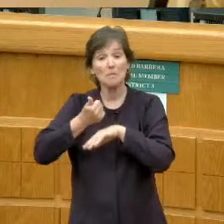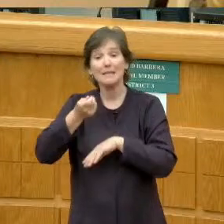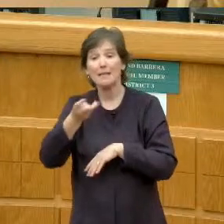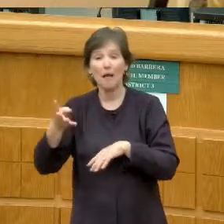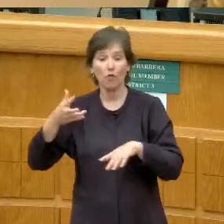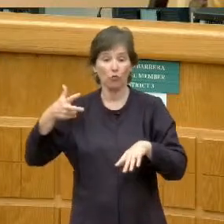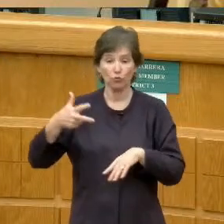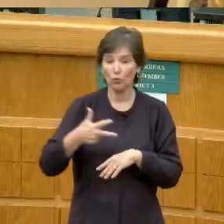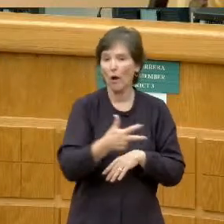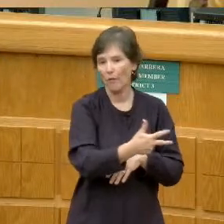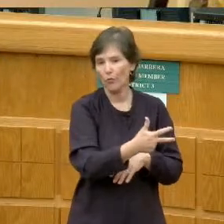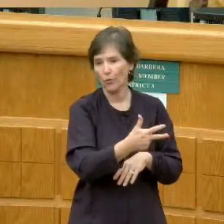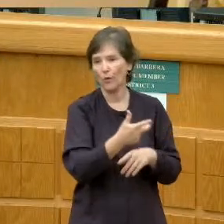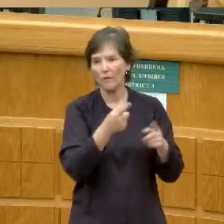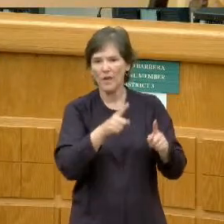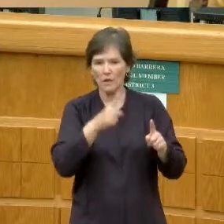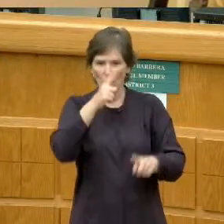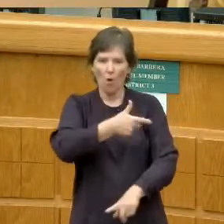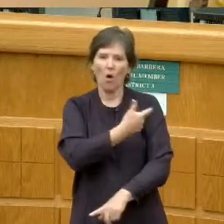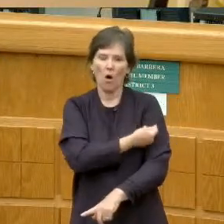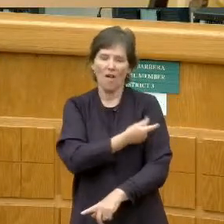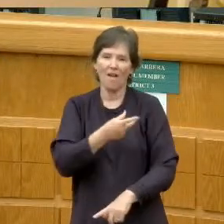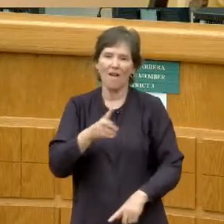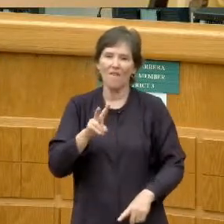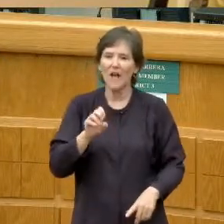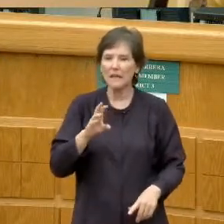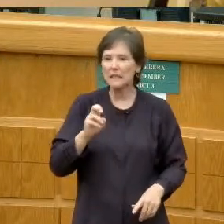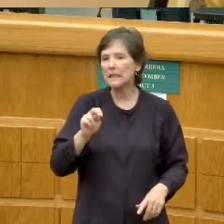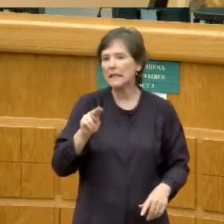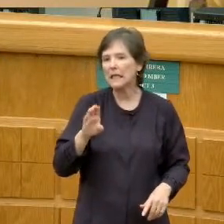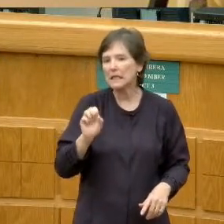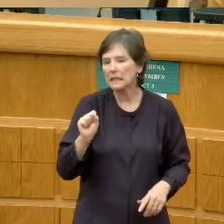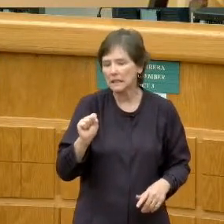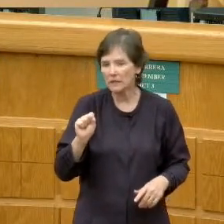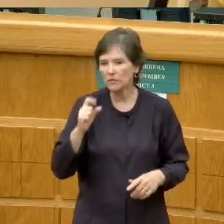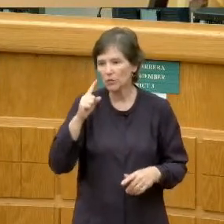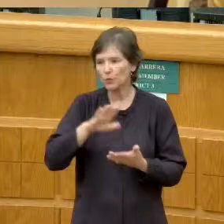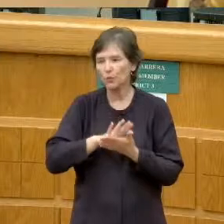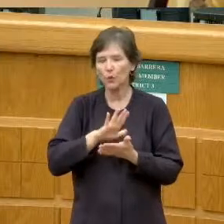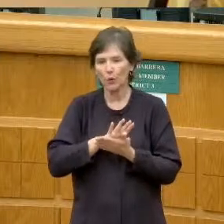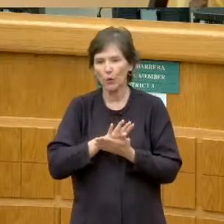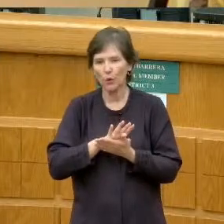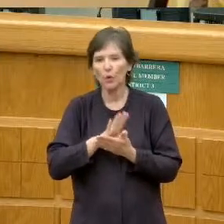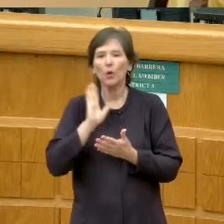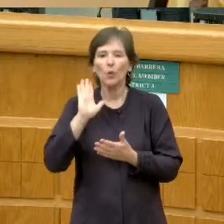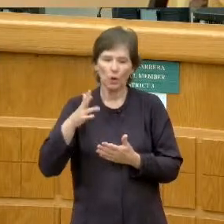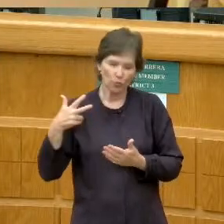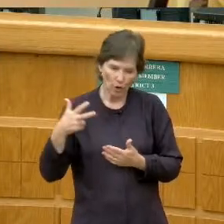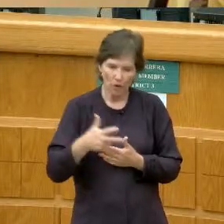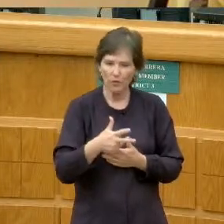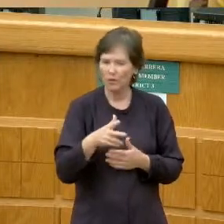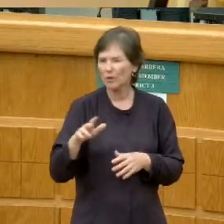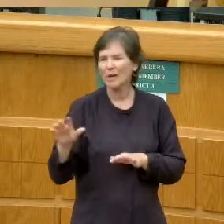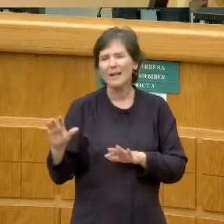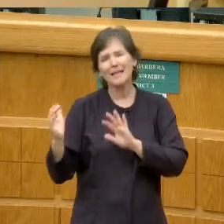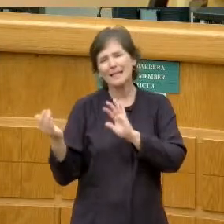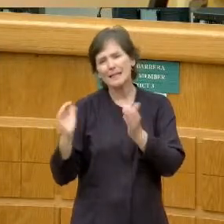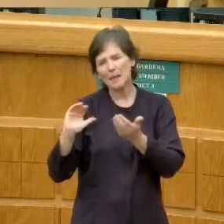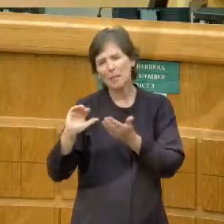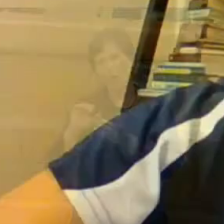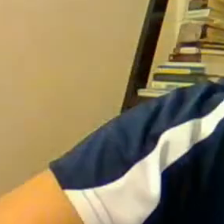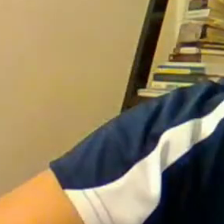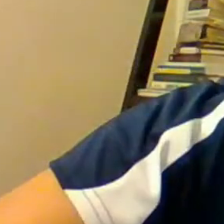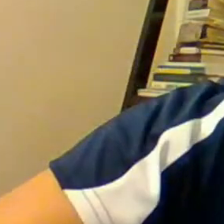going to be like the drive-throughs for the COVID swabbing, but it's going to be a drive-through for the vaccines. We've done this in the past. And